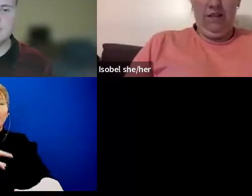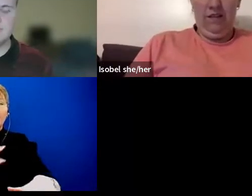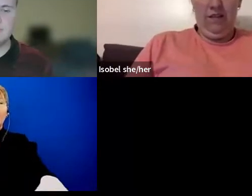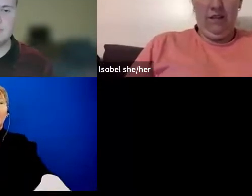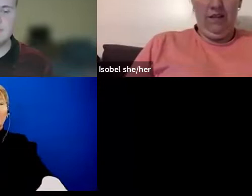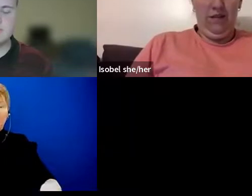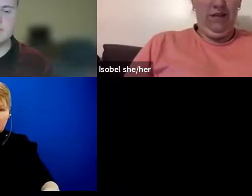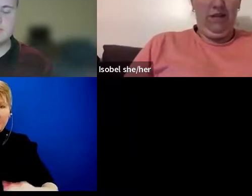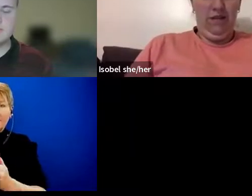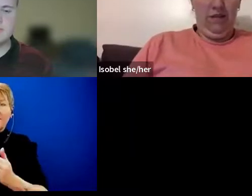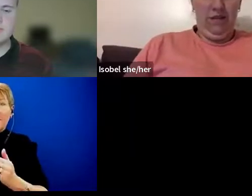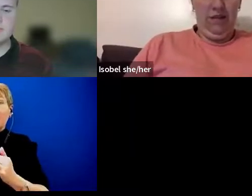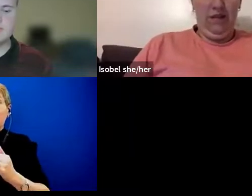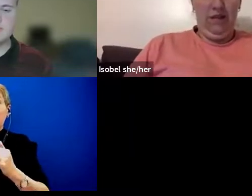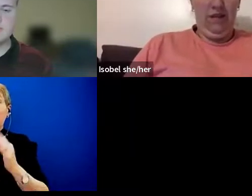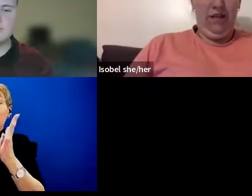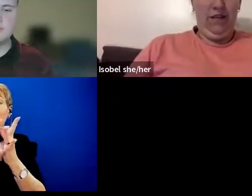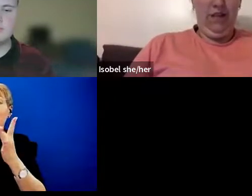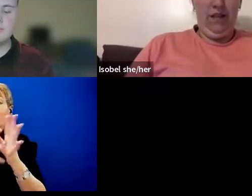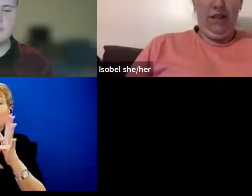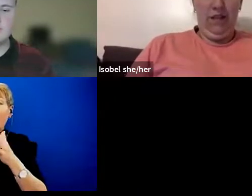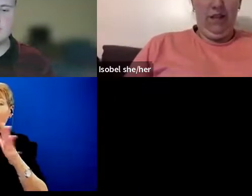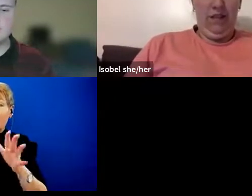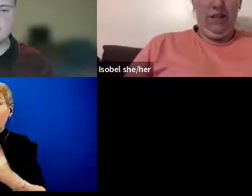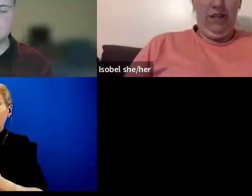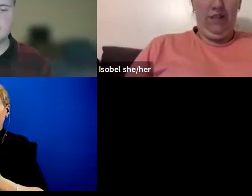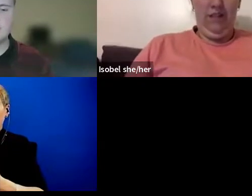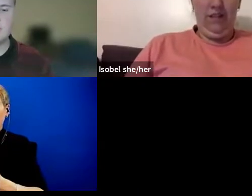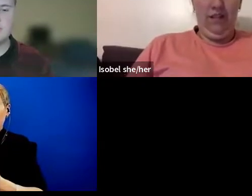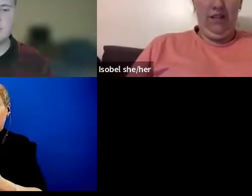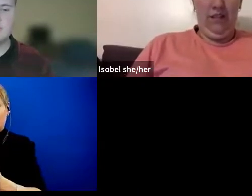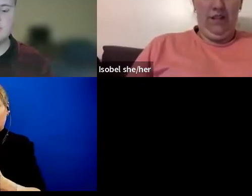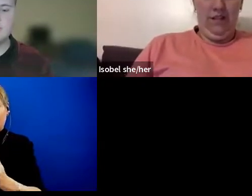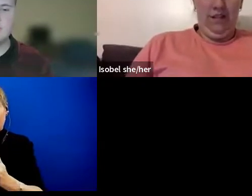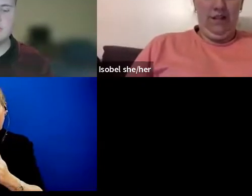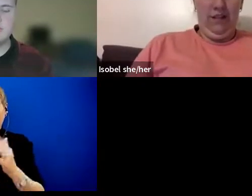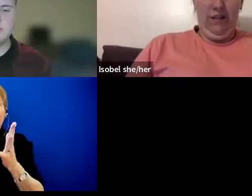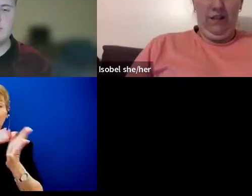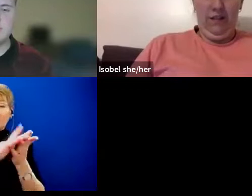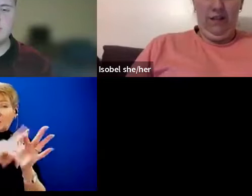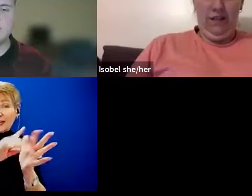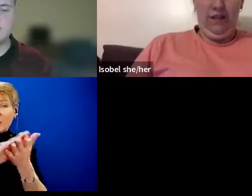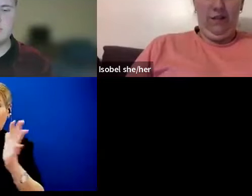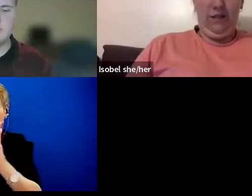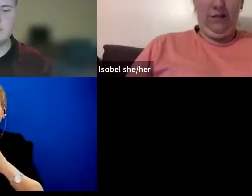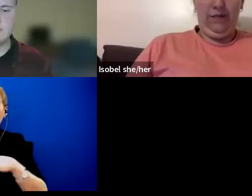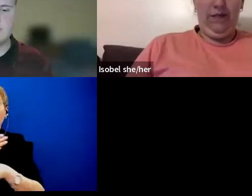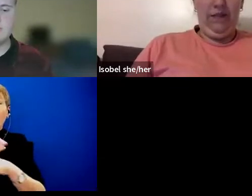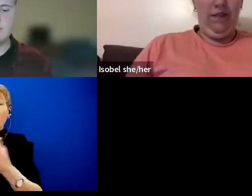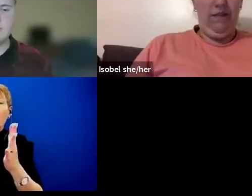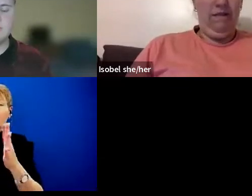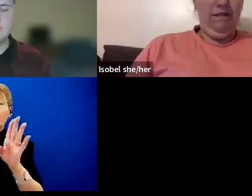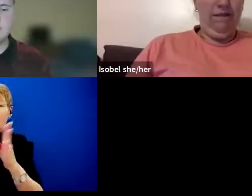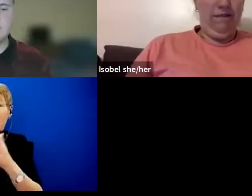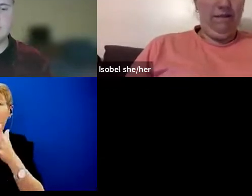please. Thanks, Sue. Hi, everyone. My name is Miranda. My pronouns are she, her, and I work for CYDA. I'm going to be joining